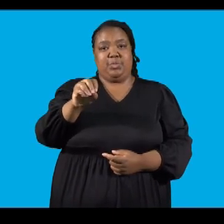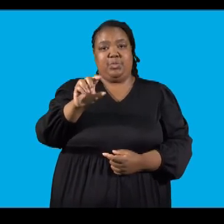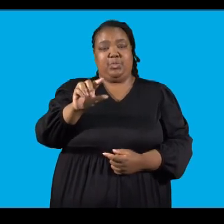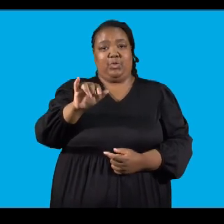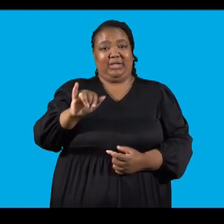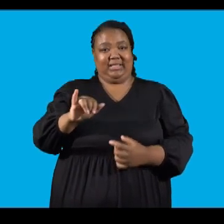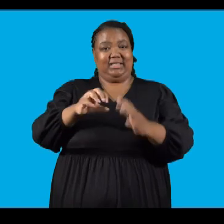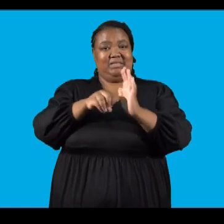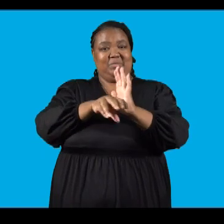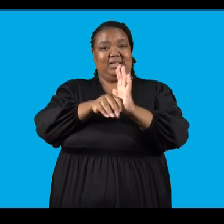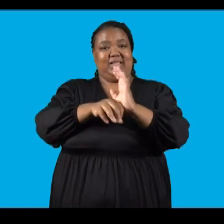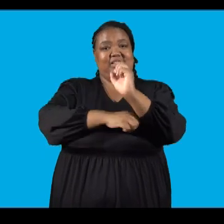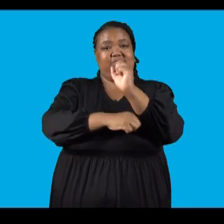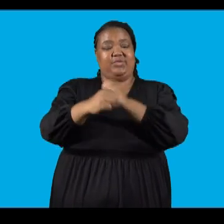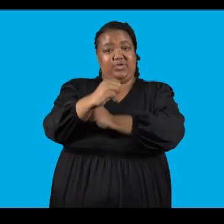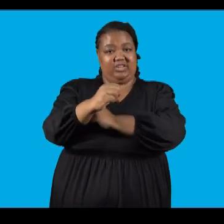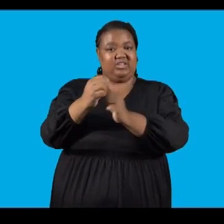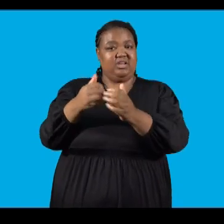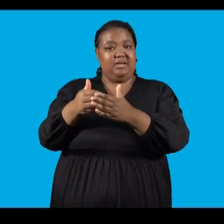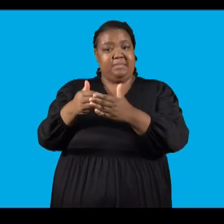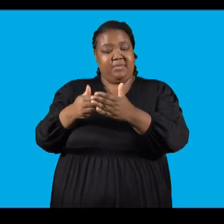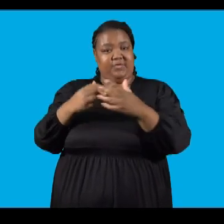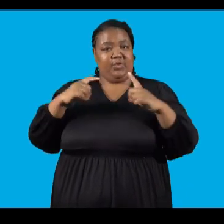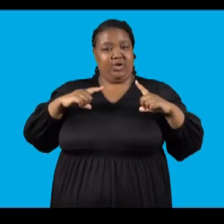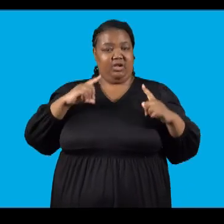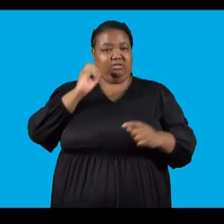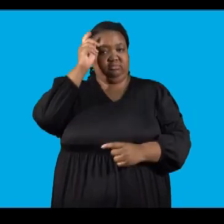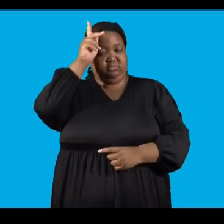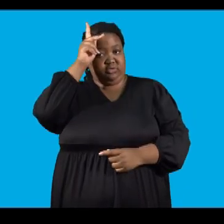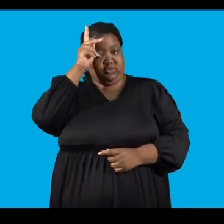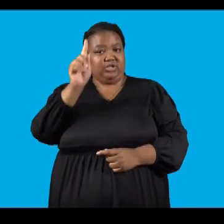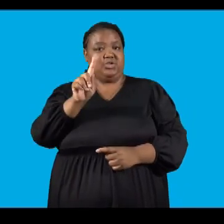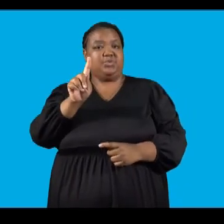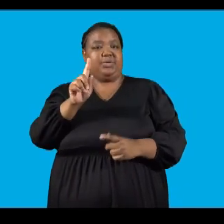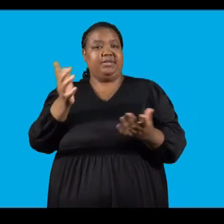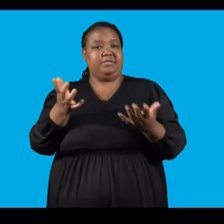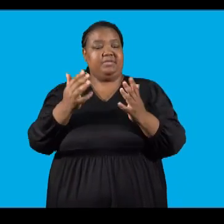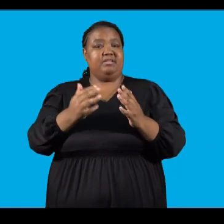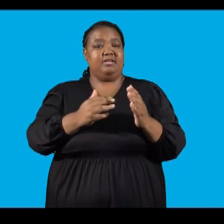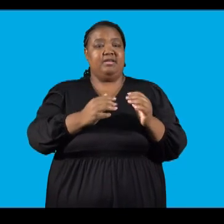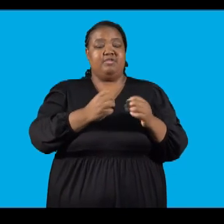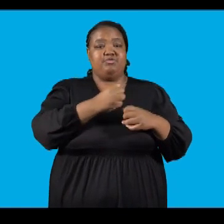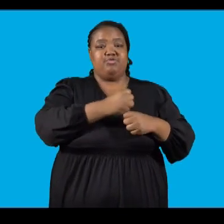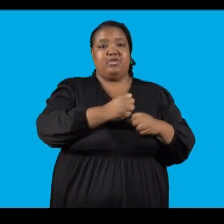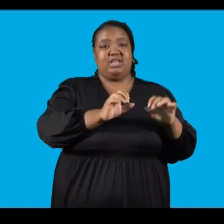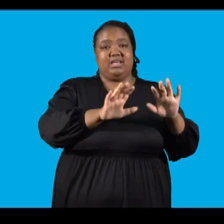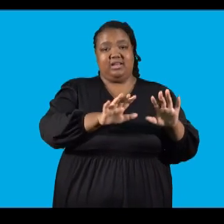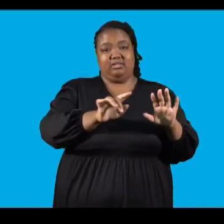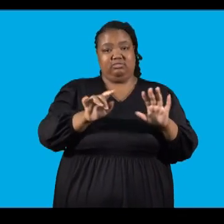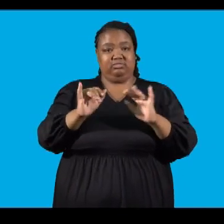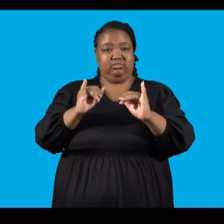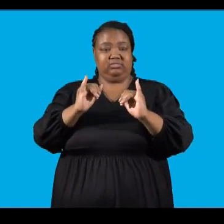as a market structure. The pre-knowledge, what should you know and be able to do? From your grade 10 and